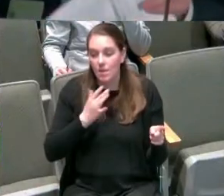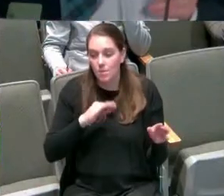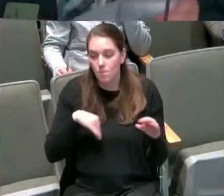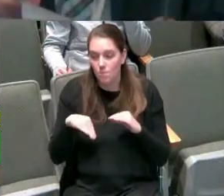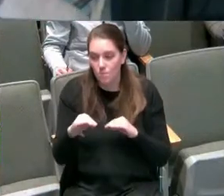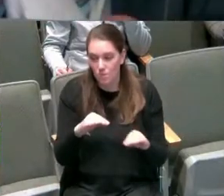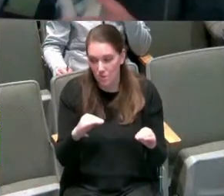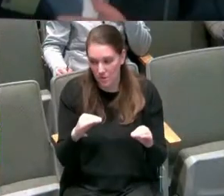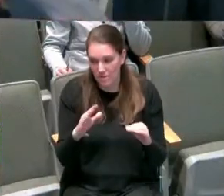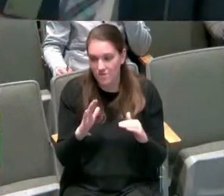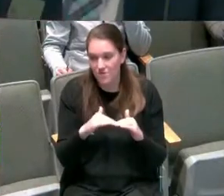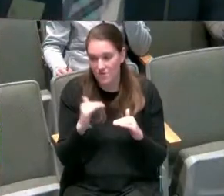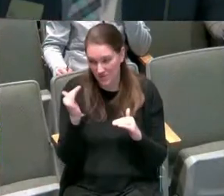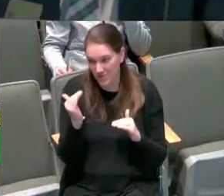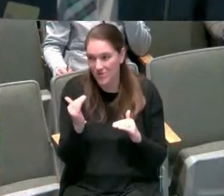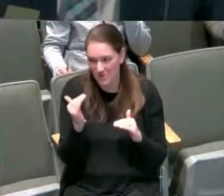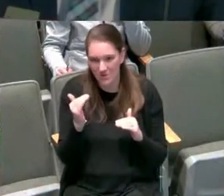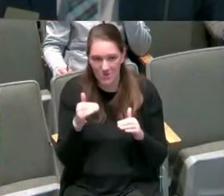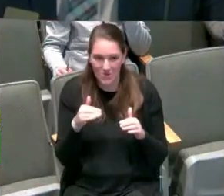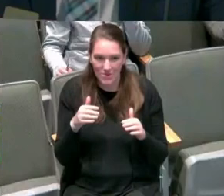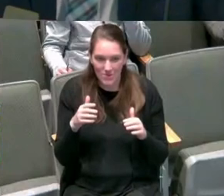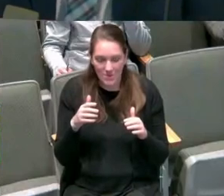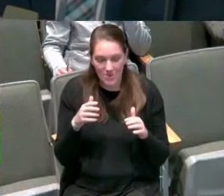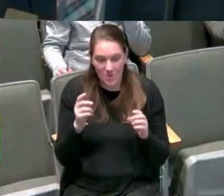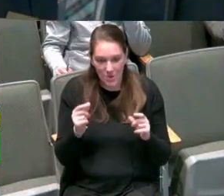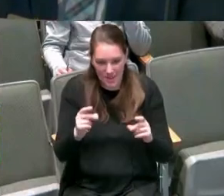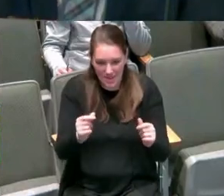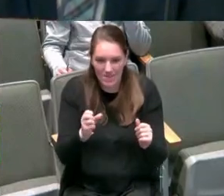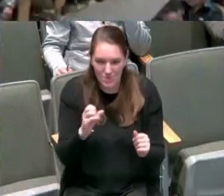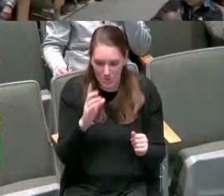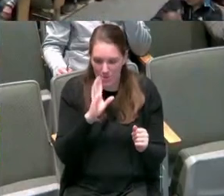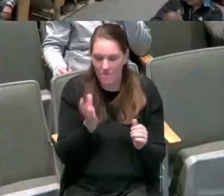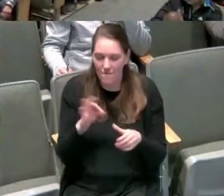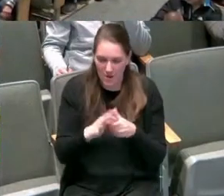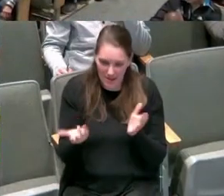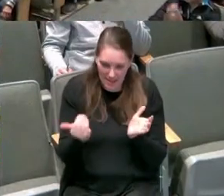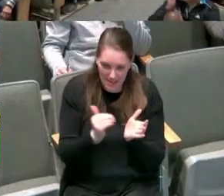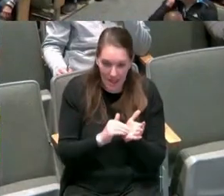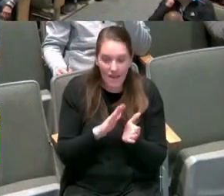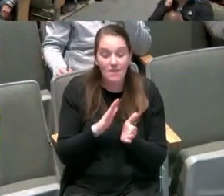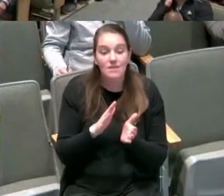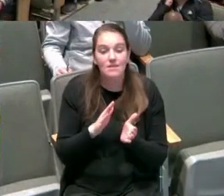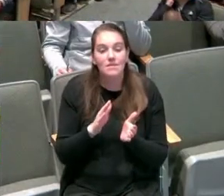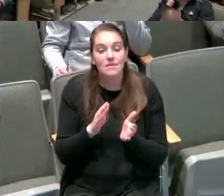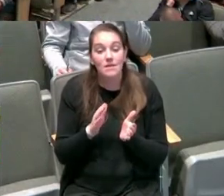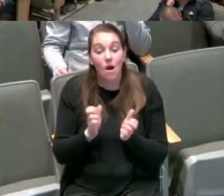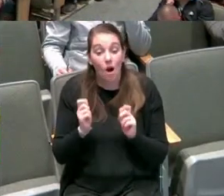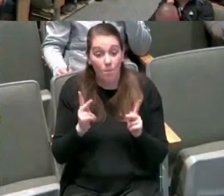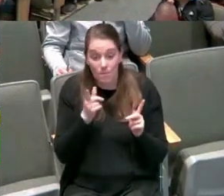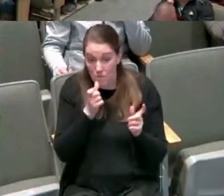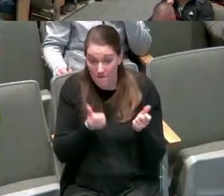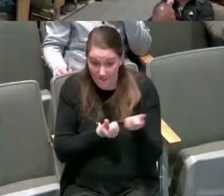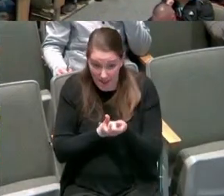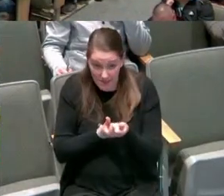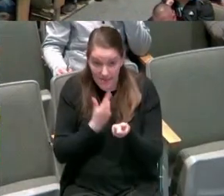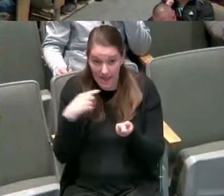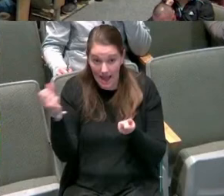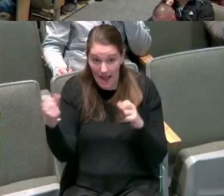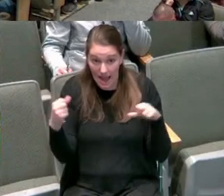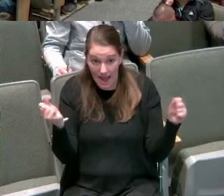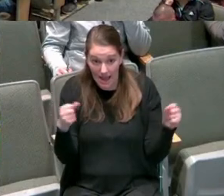for Eyes First simple majority is required all in favor please say aye all